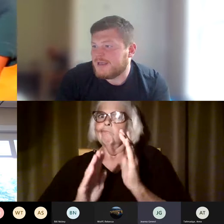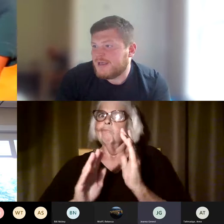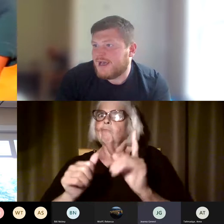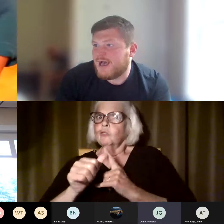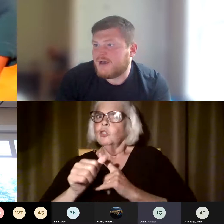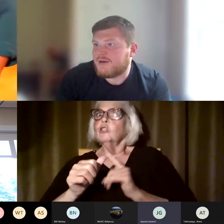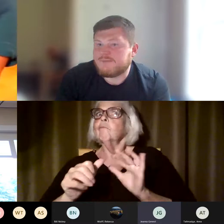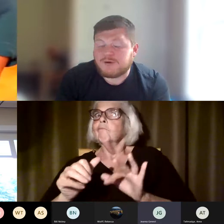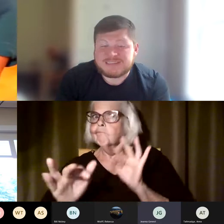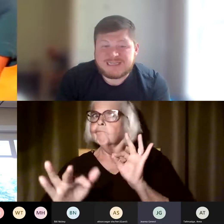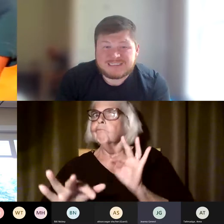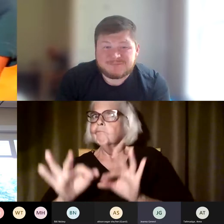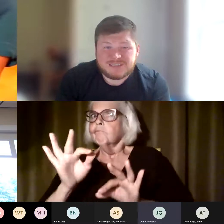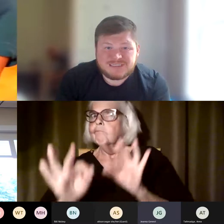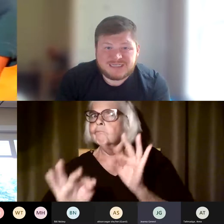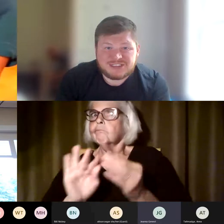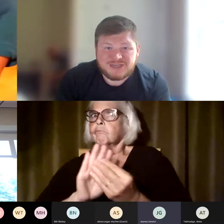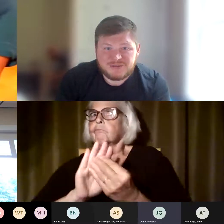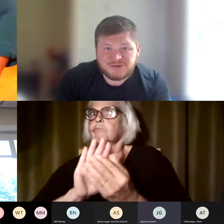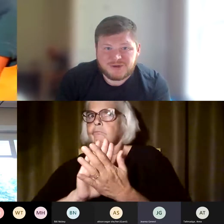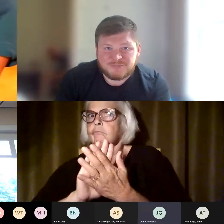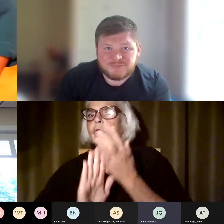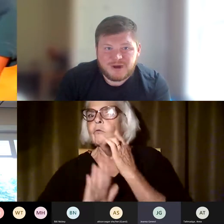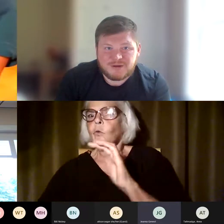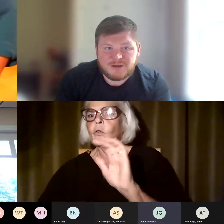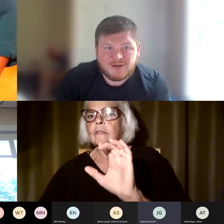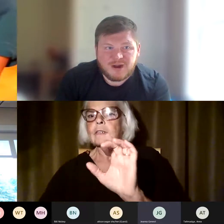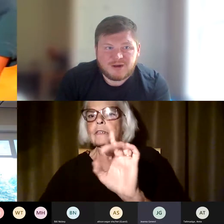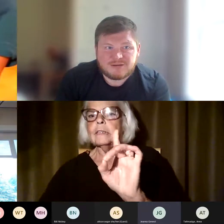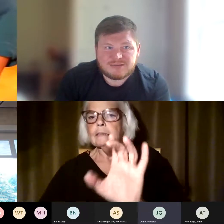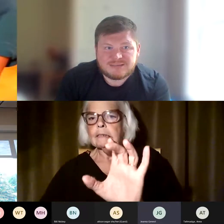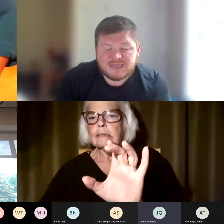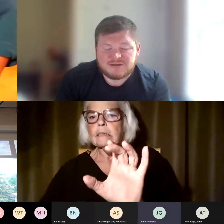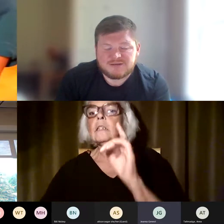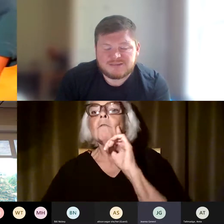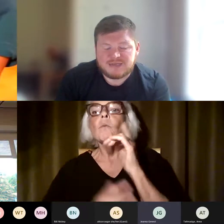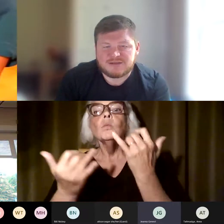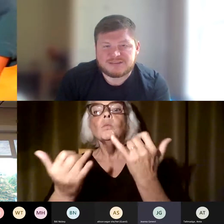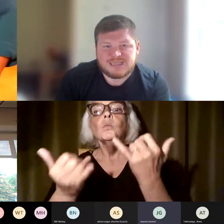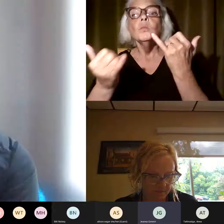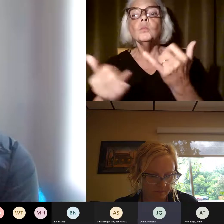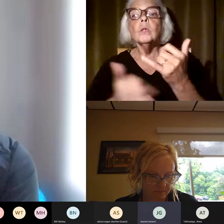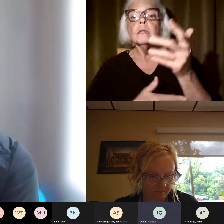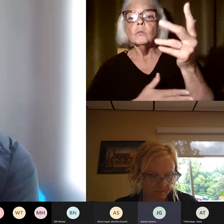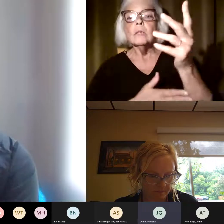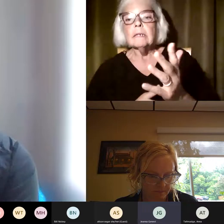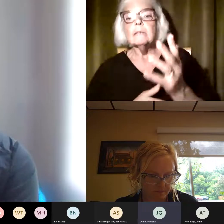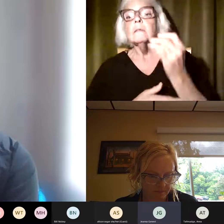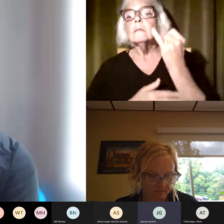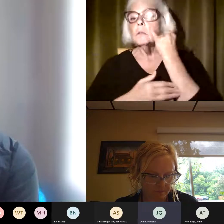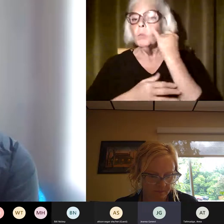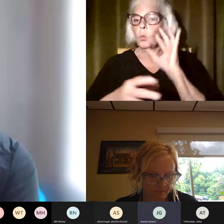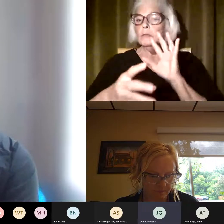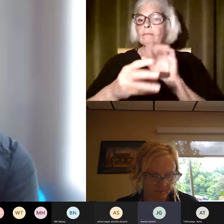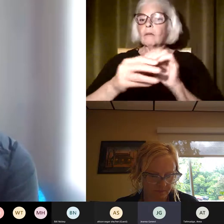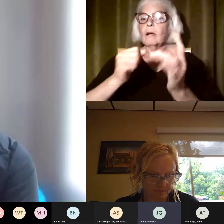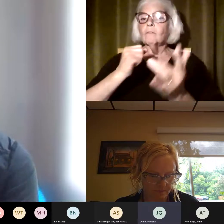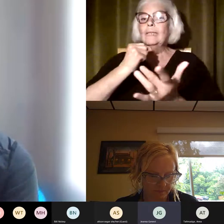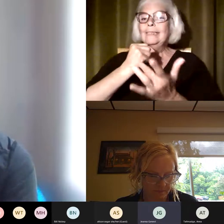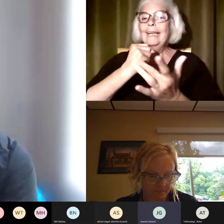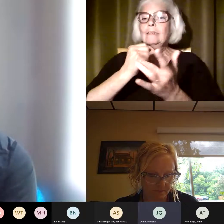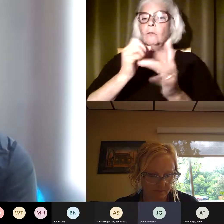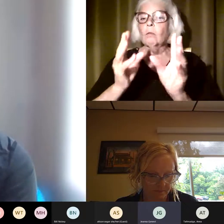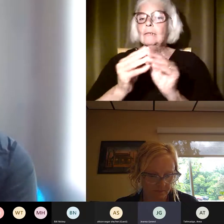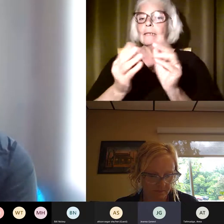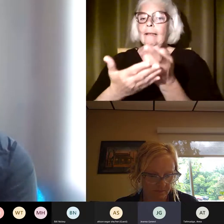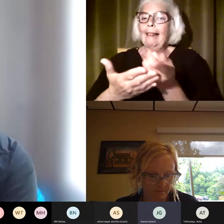So for today's presentation, if you were part of our technical session last week, Lucy did